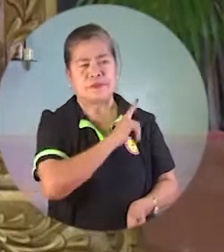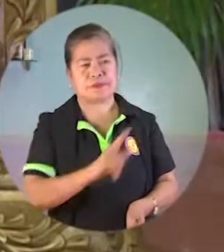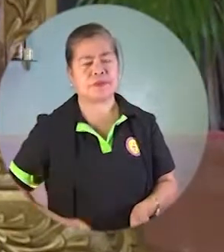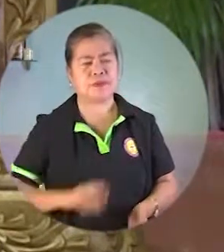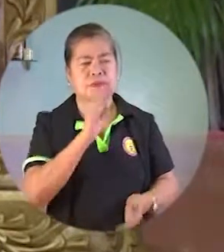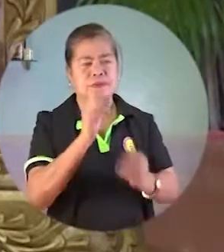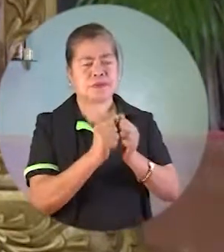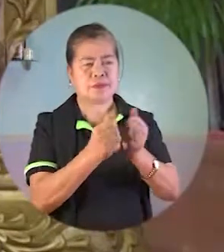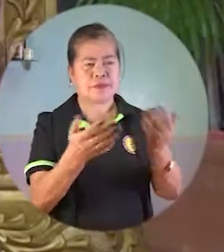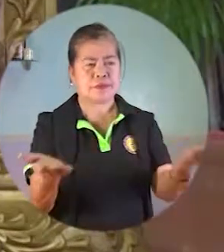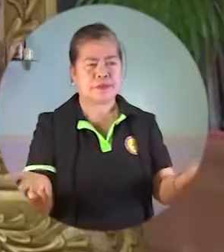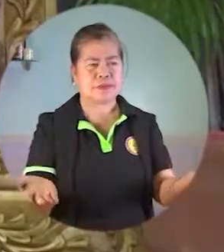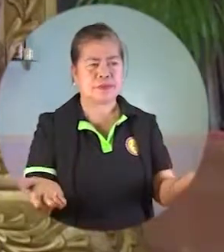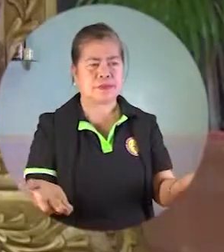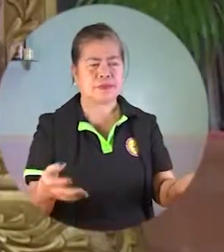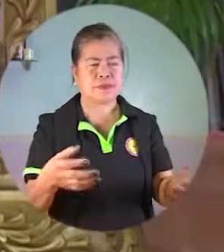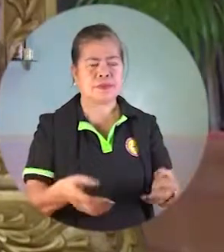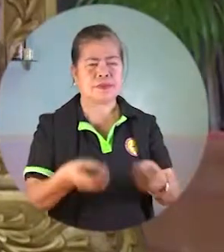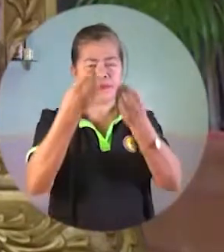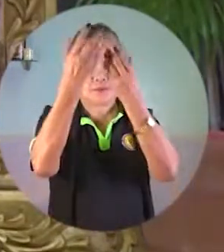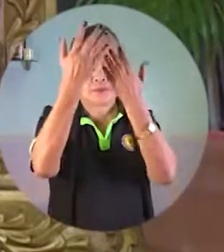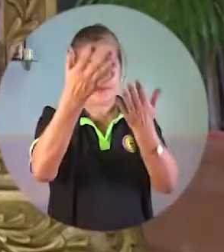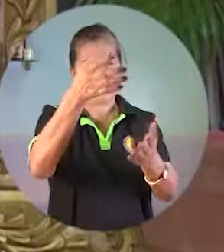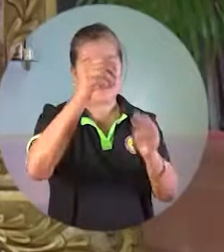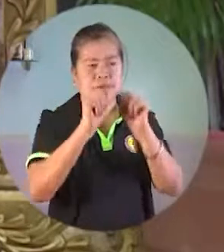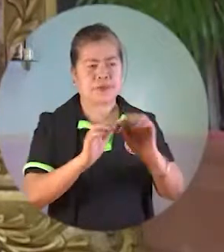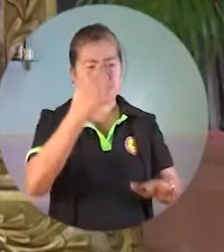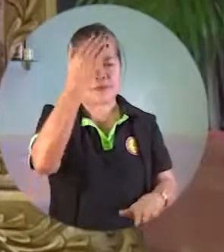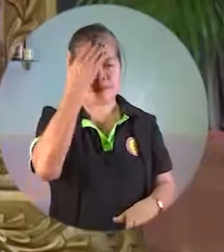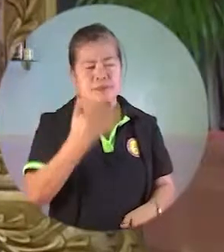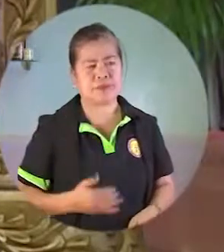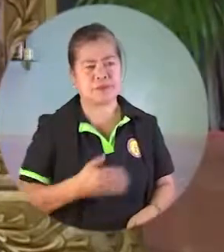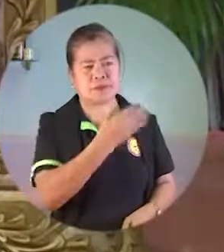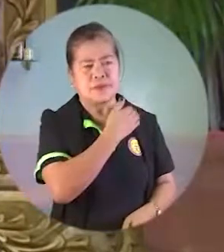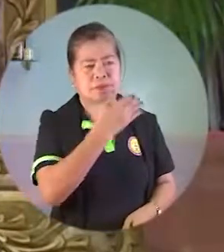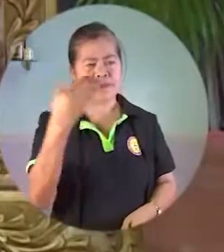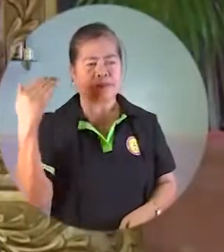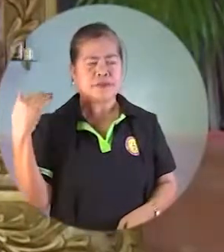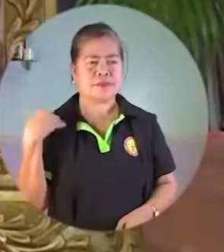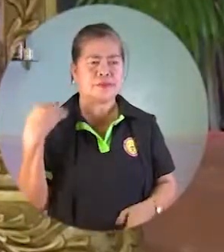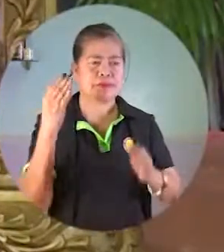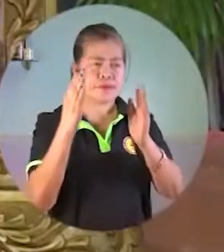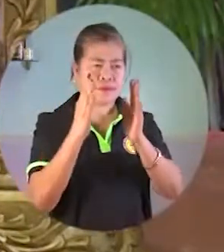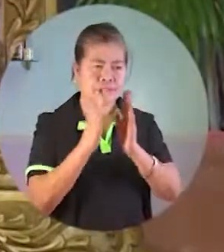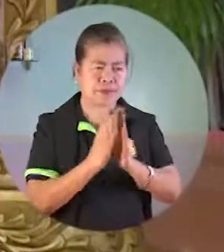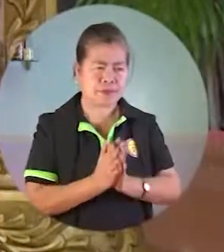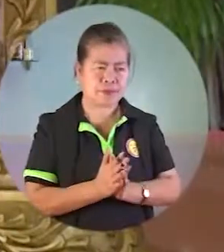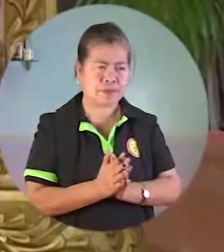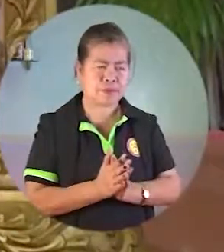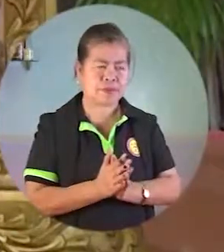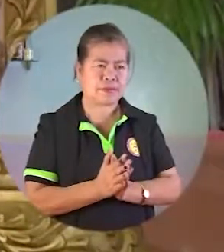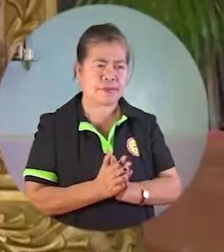The Lord be with you. And may Almighty God bless you, the Father, the Son, and the Holy